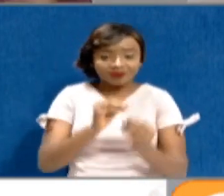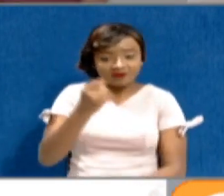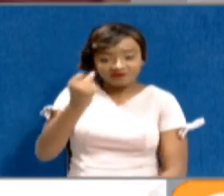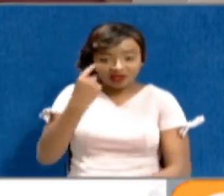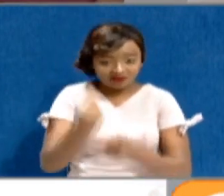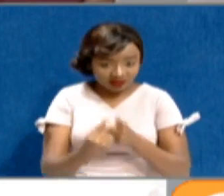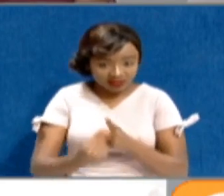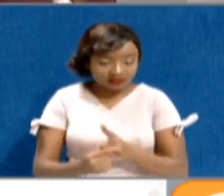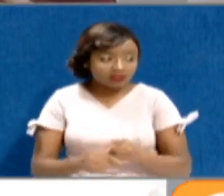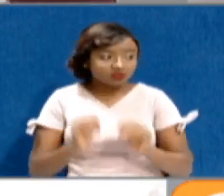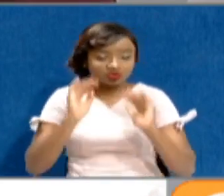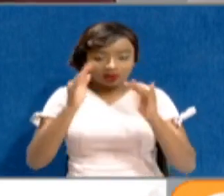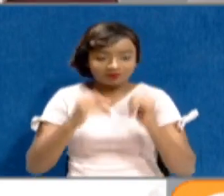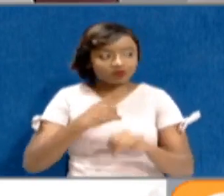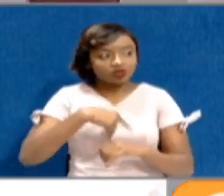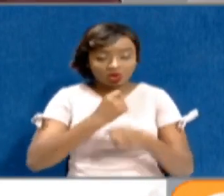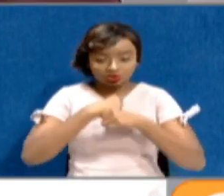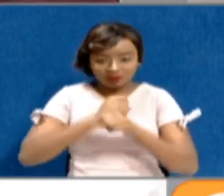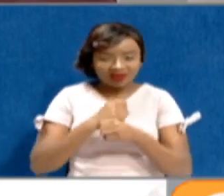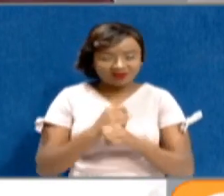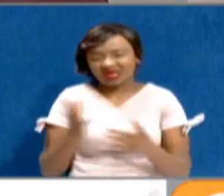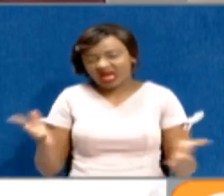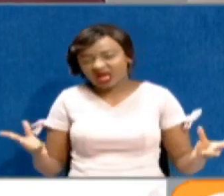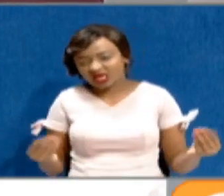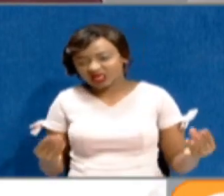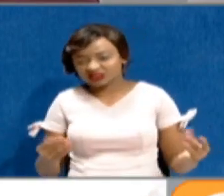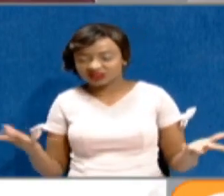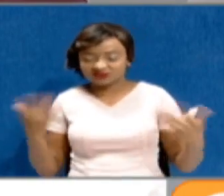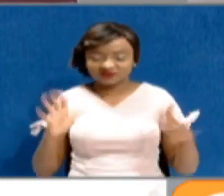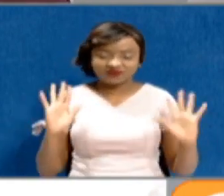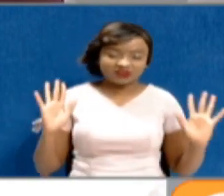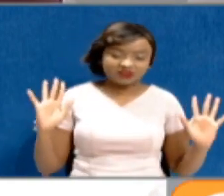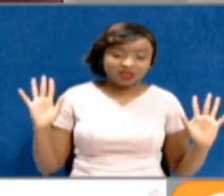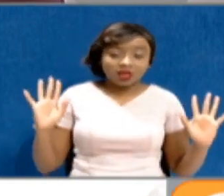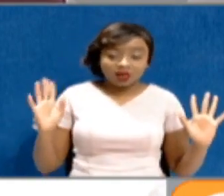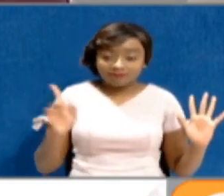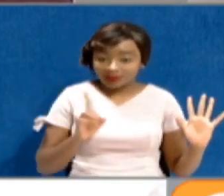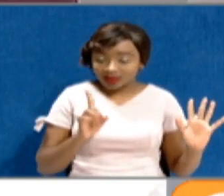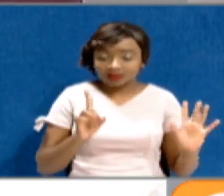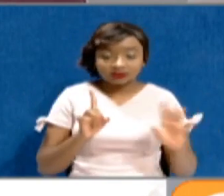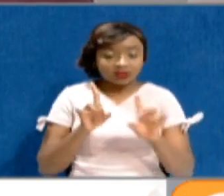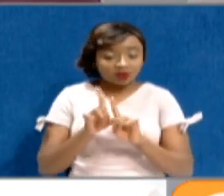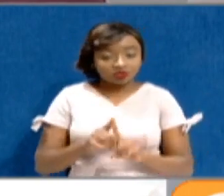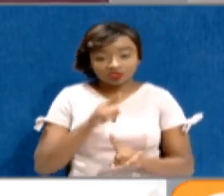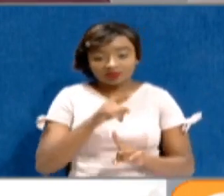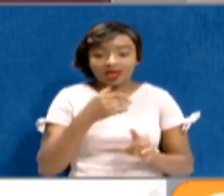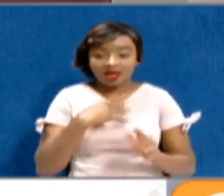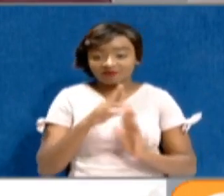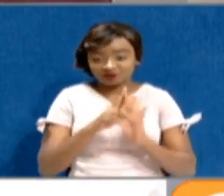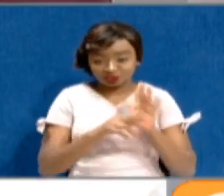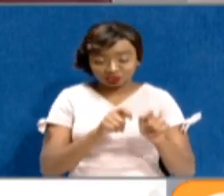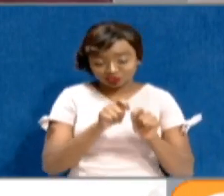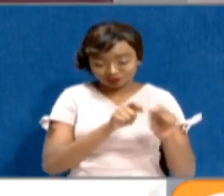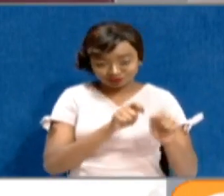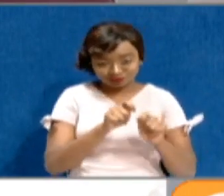right? So now you're going into the manufacturing stage. And it looks simple, right? All is good, but even here, again, there's regulation.